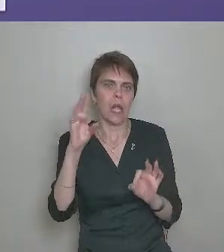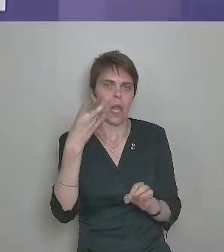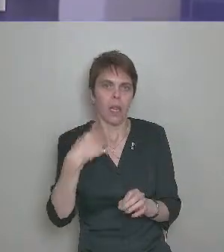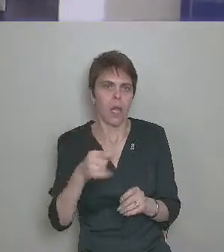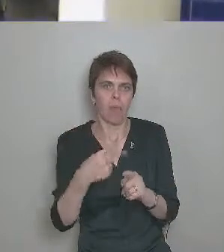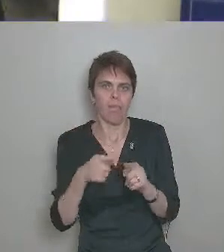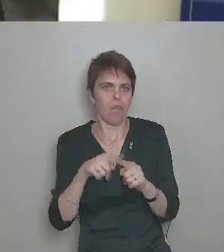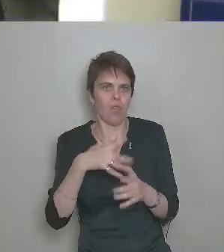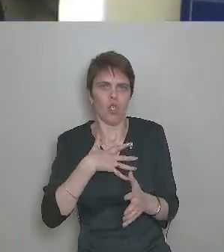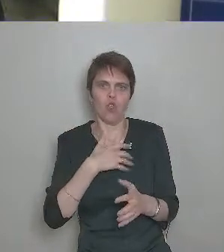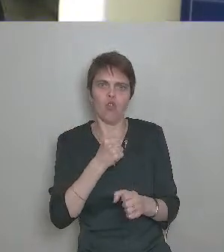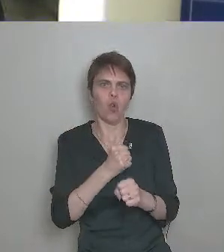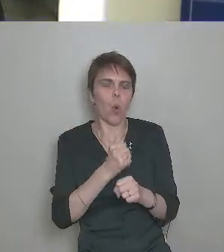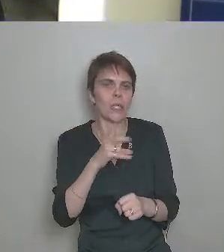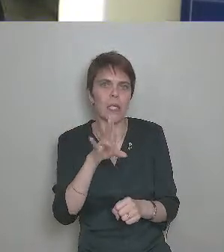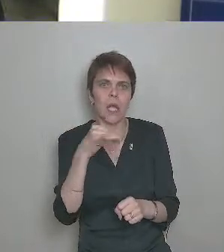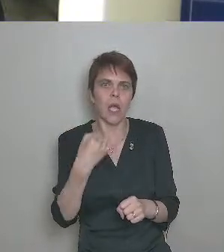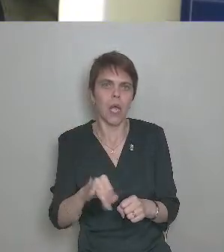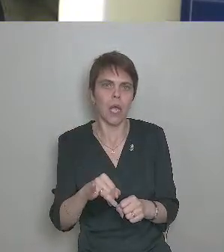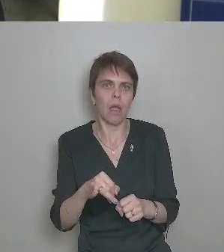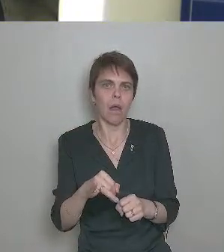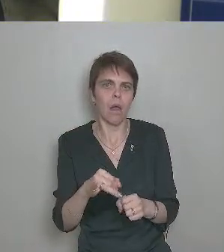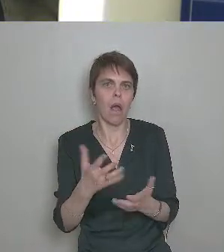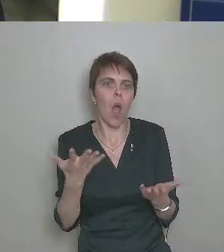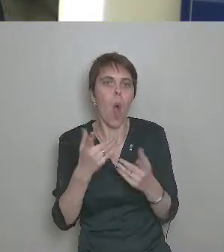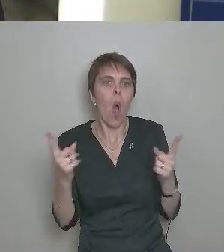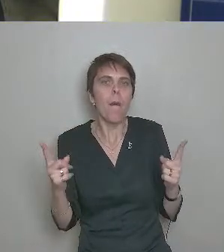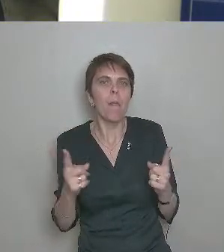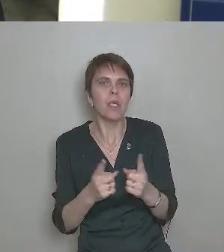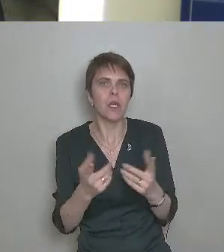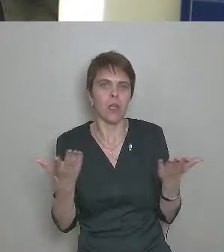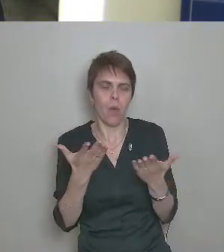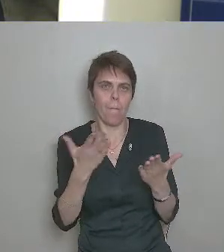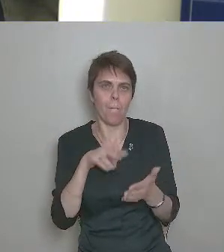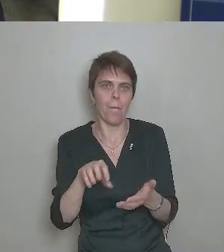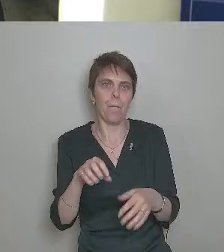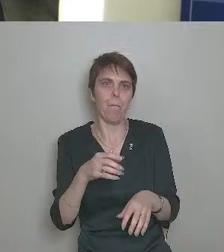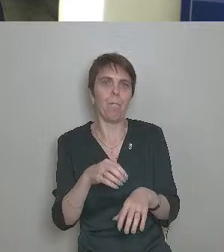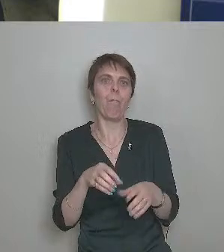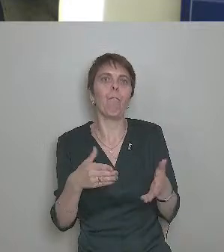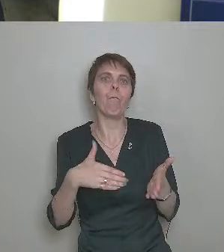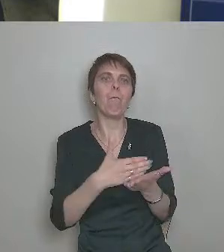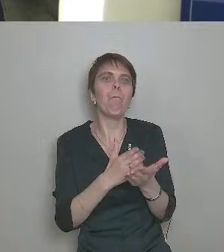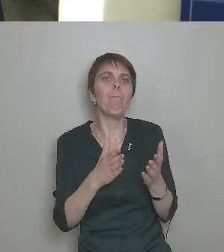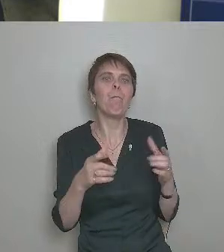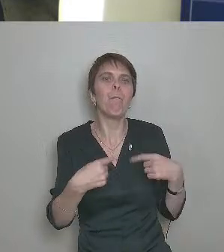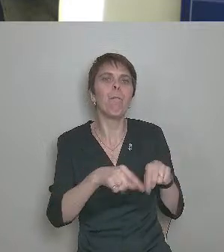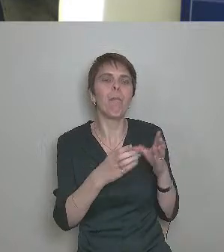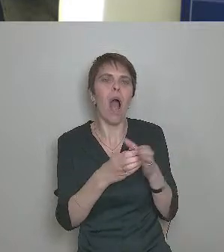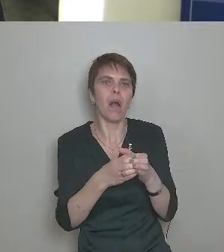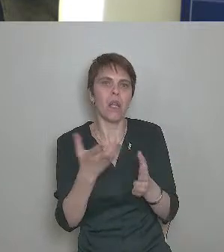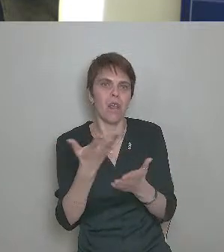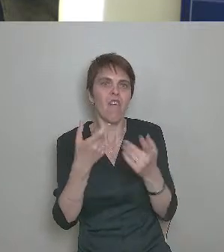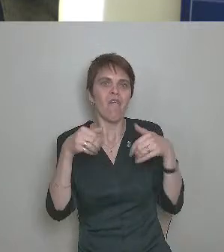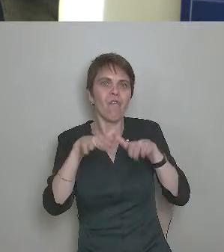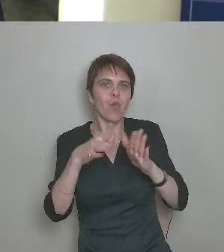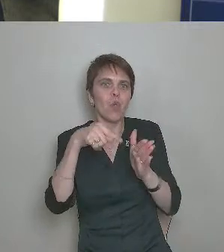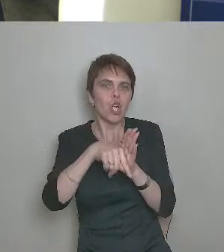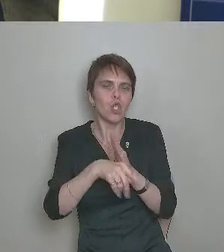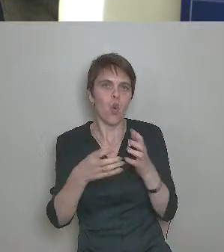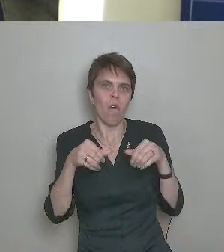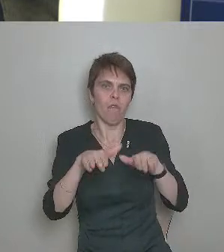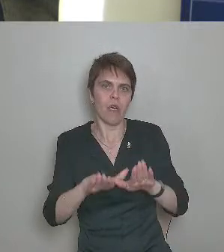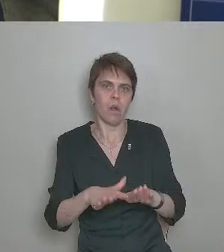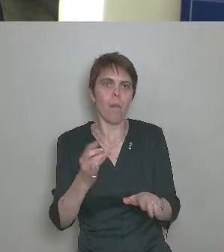opinions as to restrictions. What about this particular requirement? What do you think about that? Isn't it too